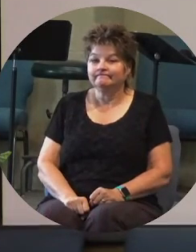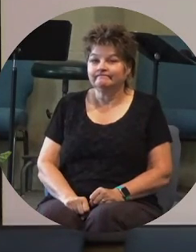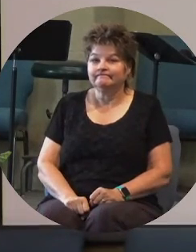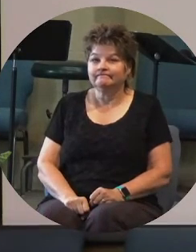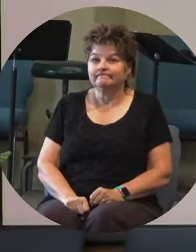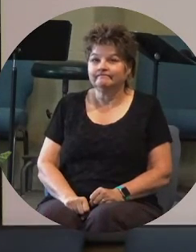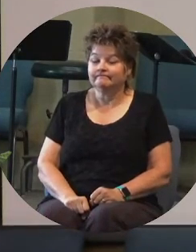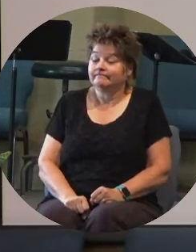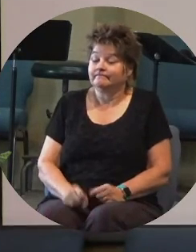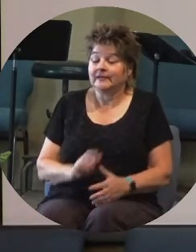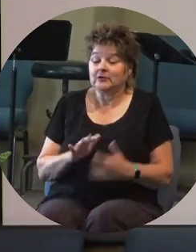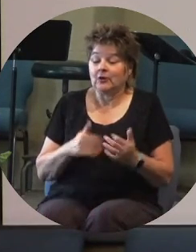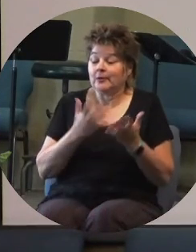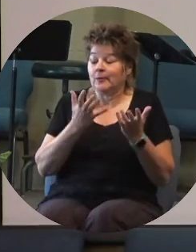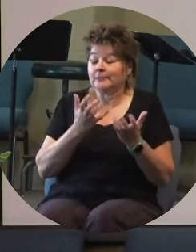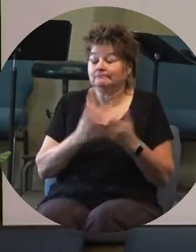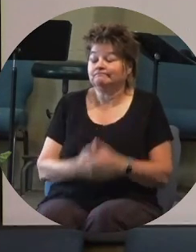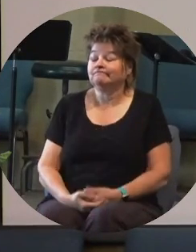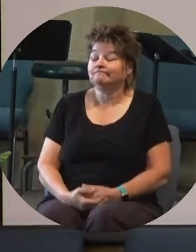That's all he asks.